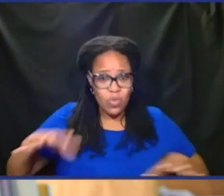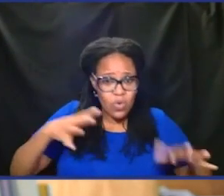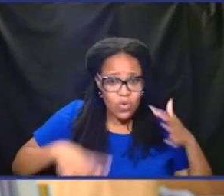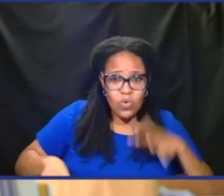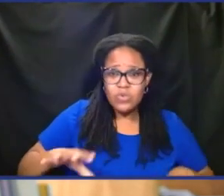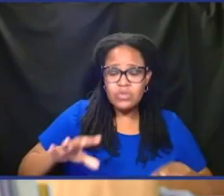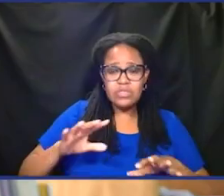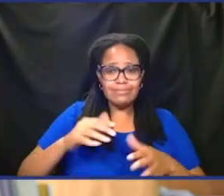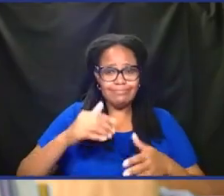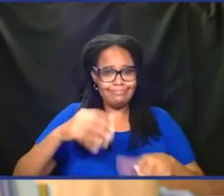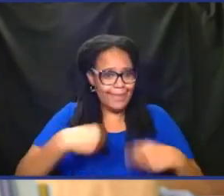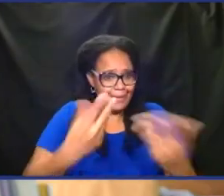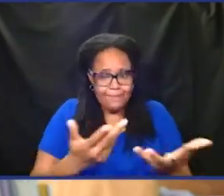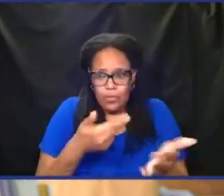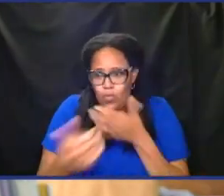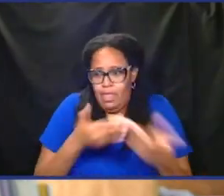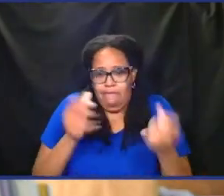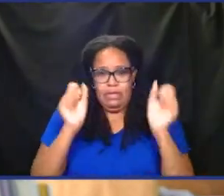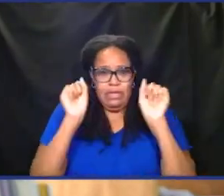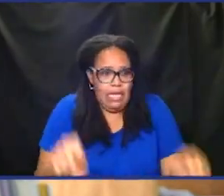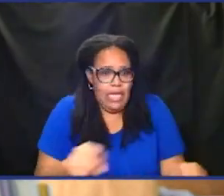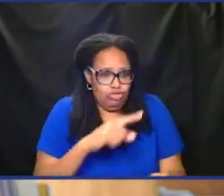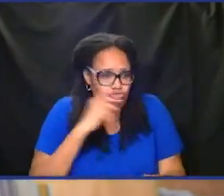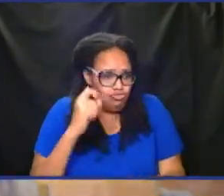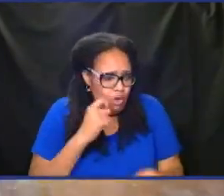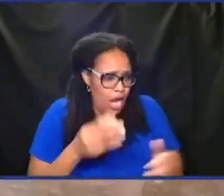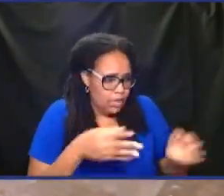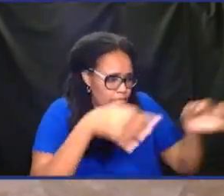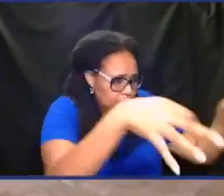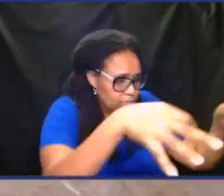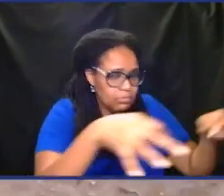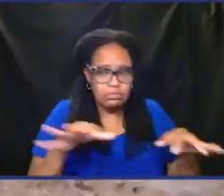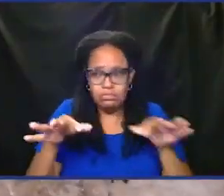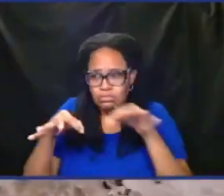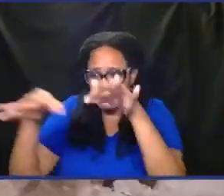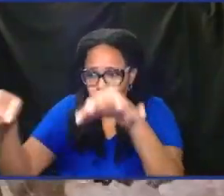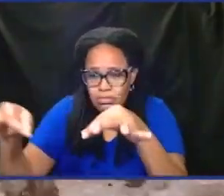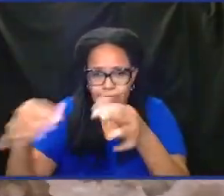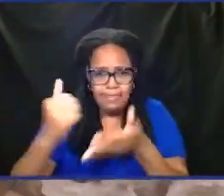have to give them anything that's dry that could help them.